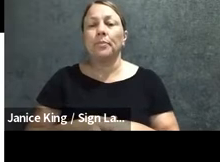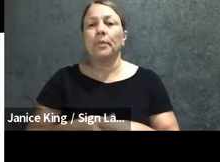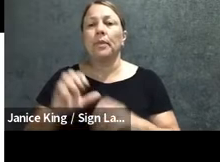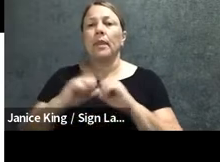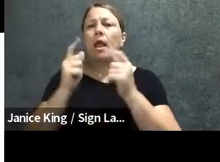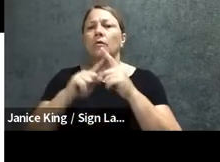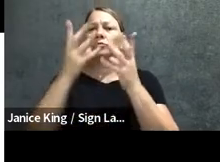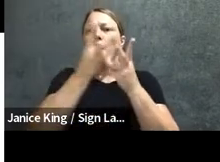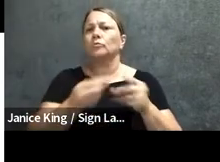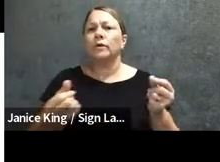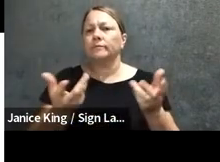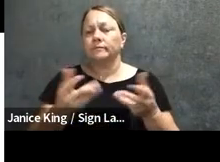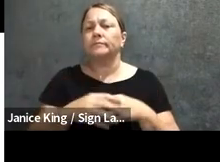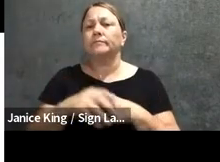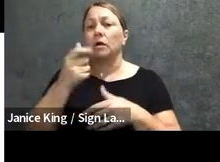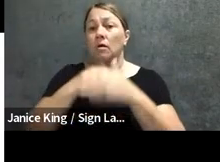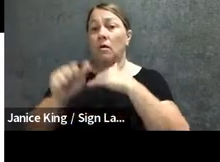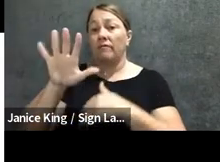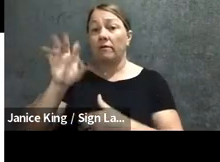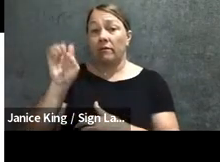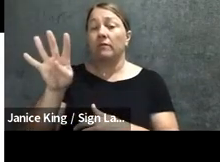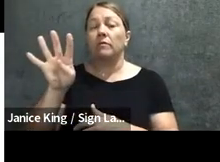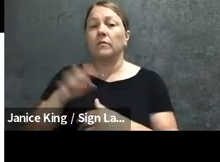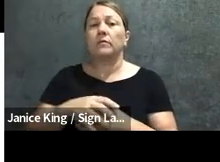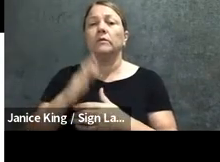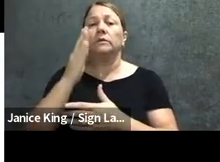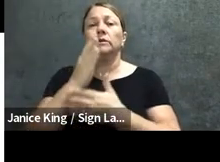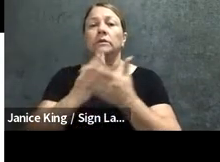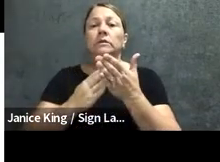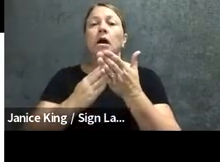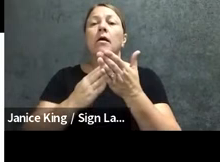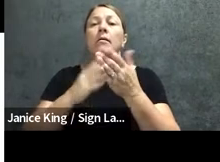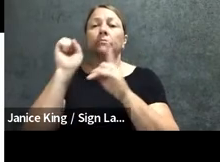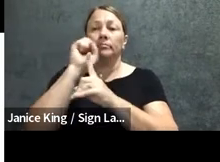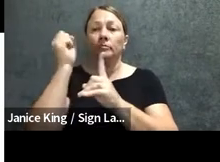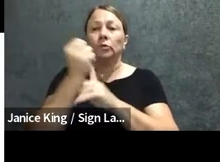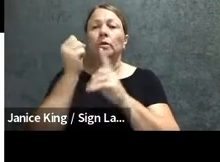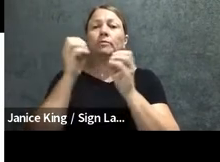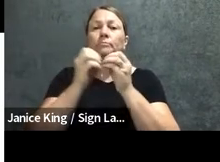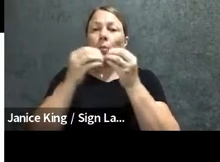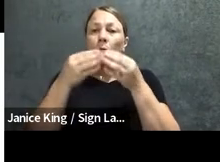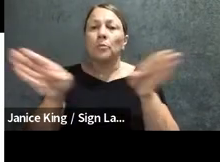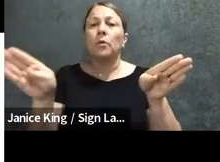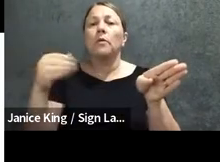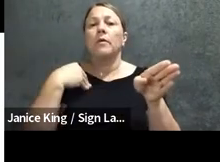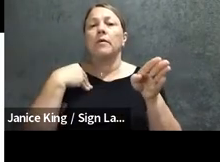under 504 may in some instances be broader than the remedies that are available